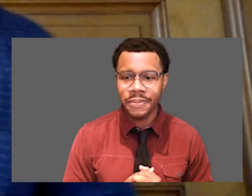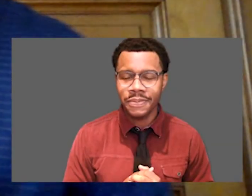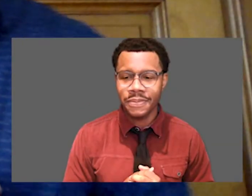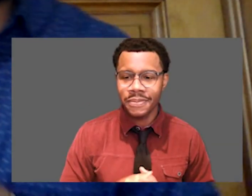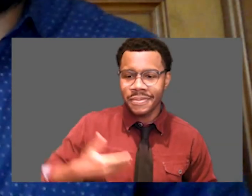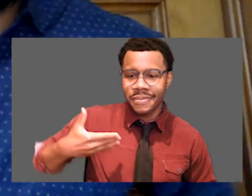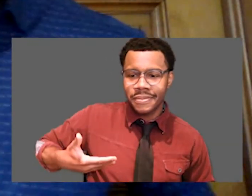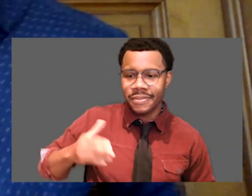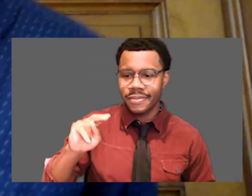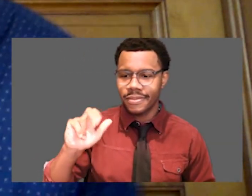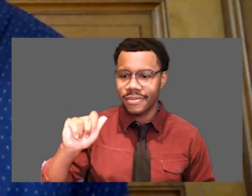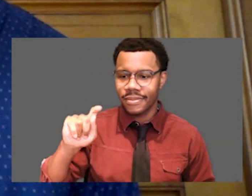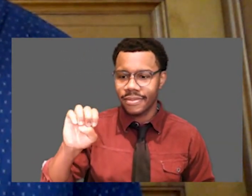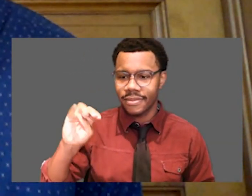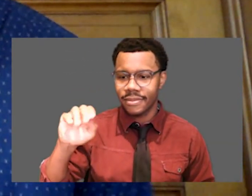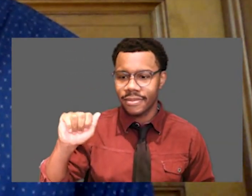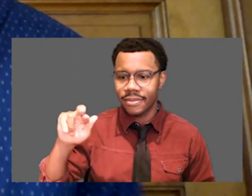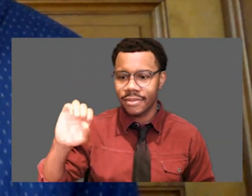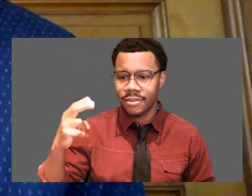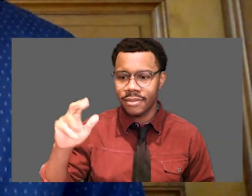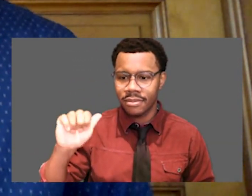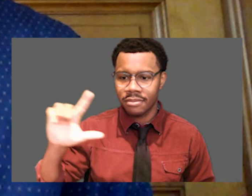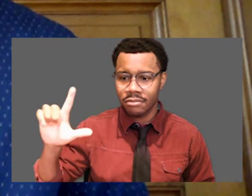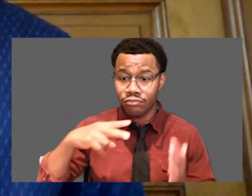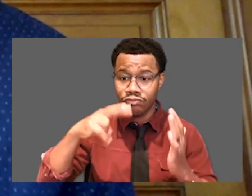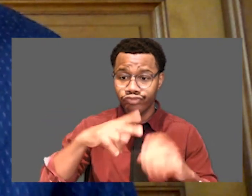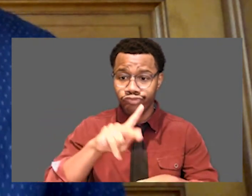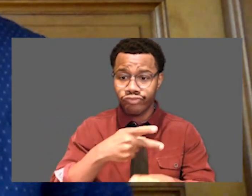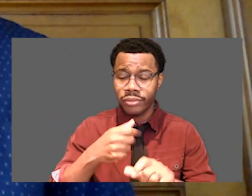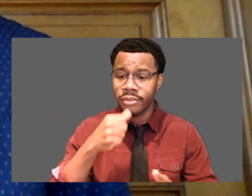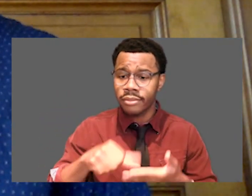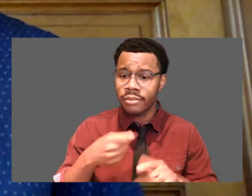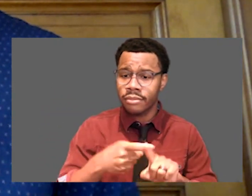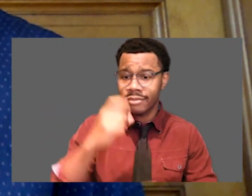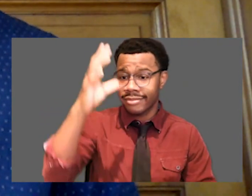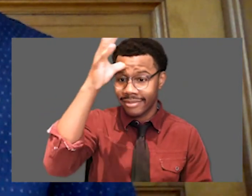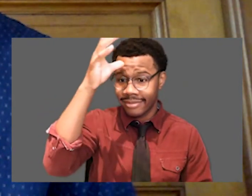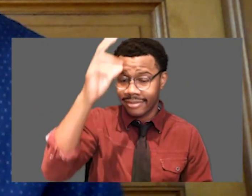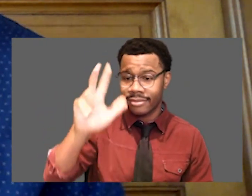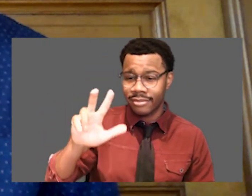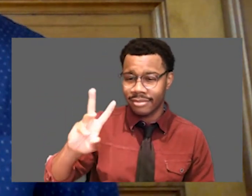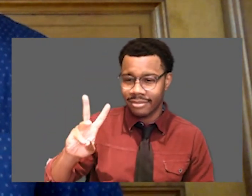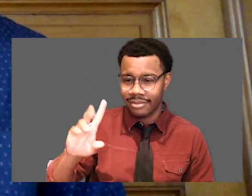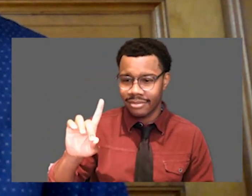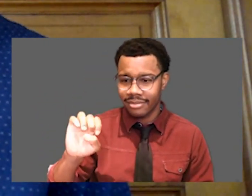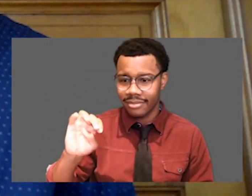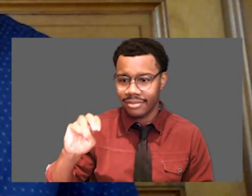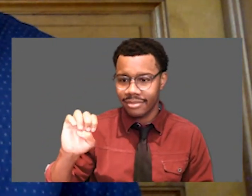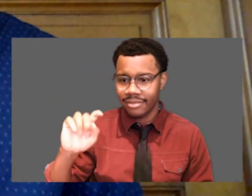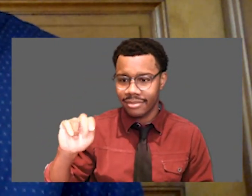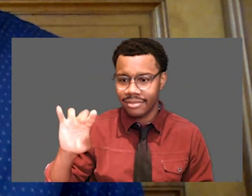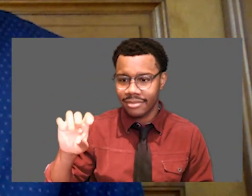This is Nate Marshall, and I'm reading the poem Letters from Daddy 36 by Demetrius A. Buckley.